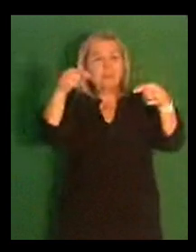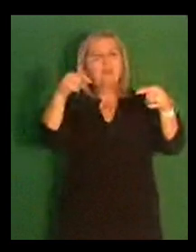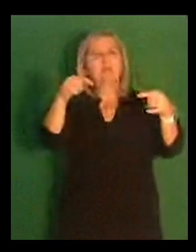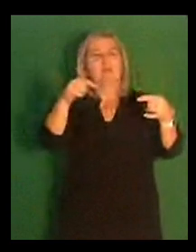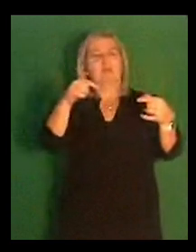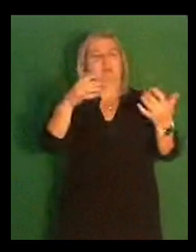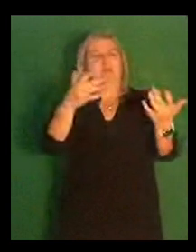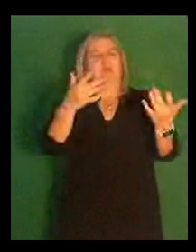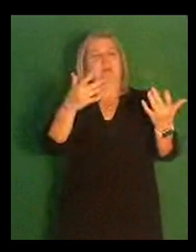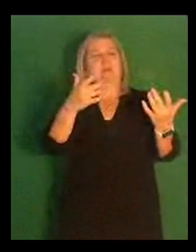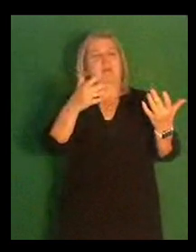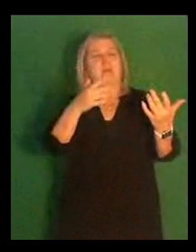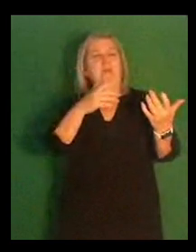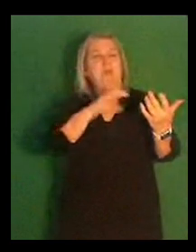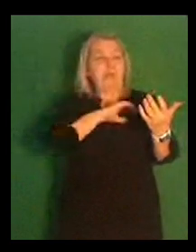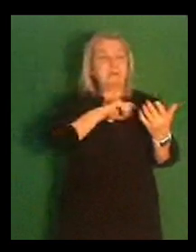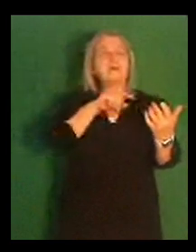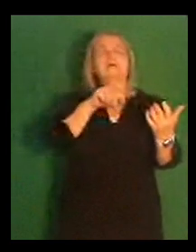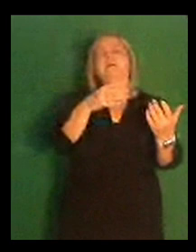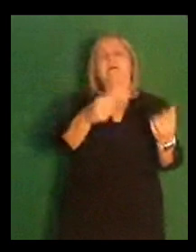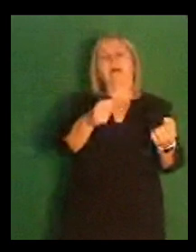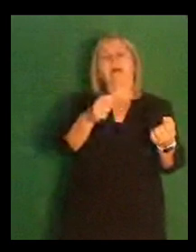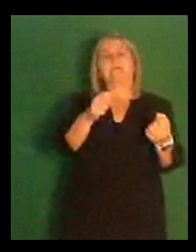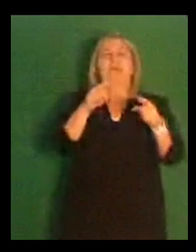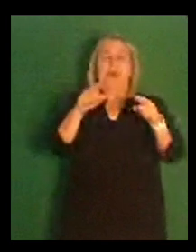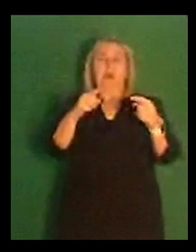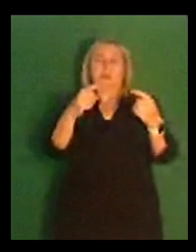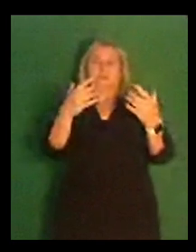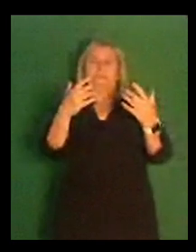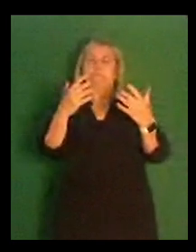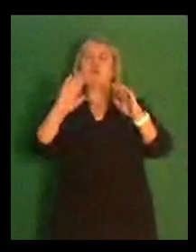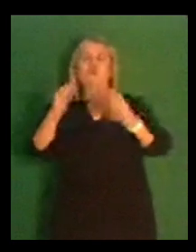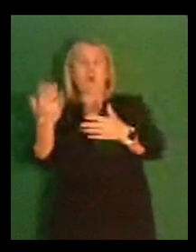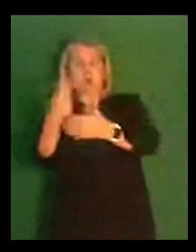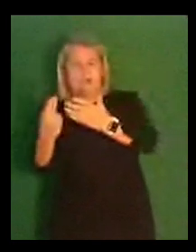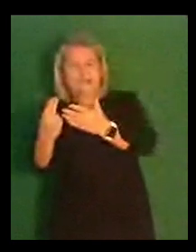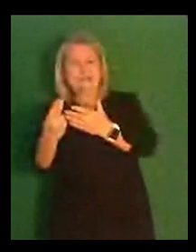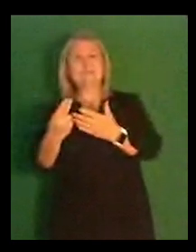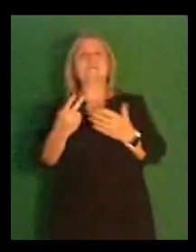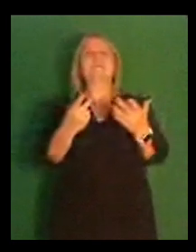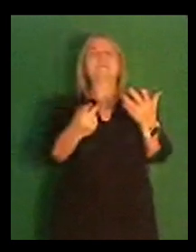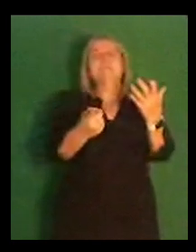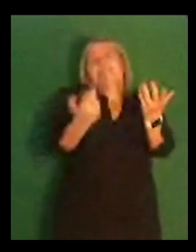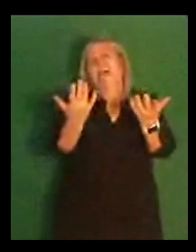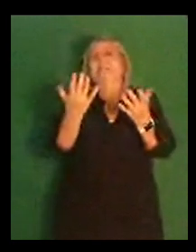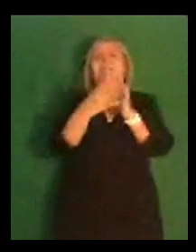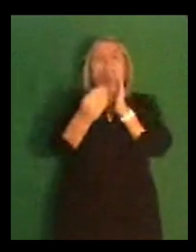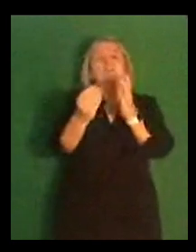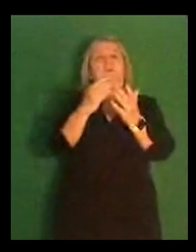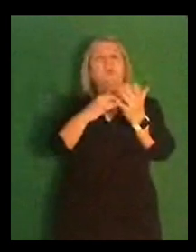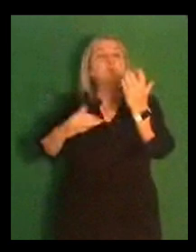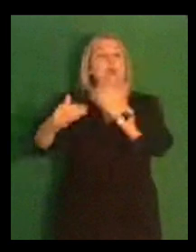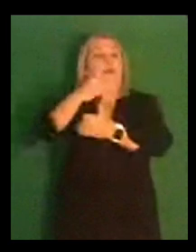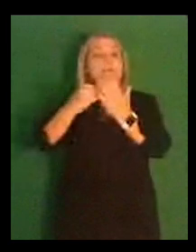intersecting between arts and other non-artistic sectors. I think there's like the festivals are an